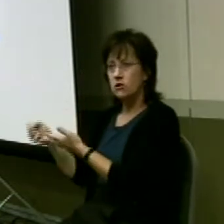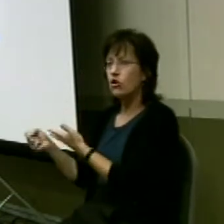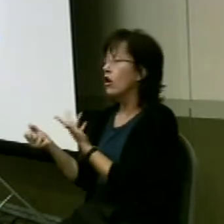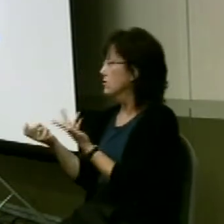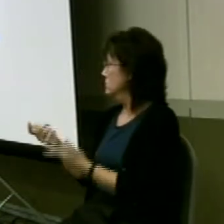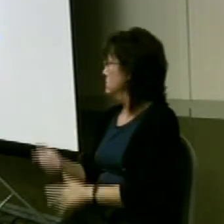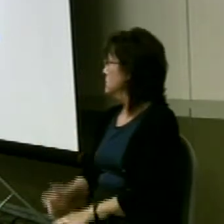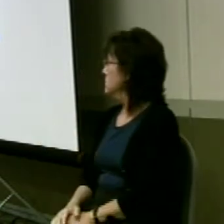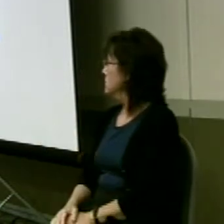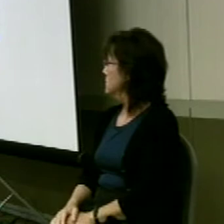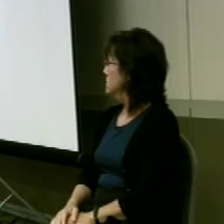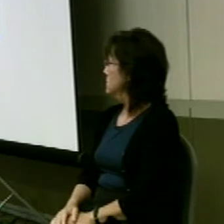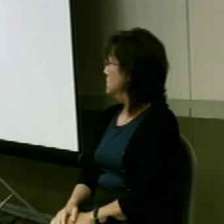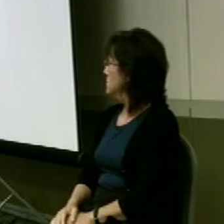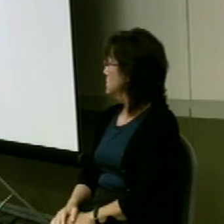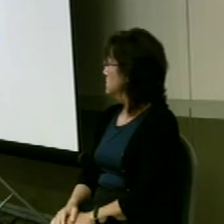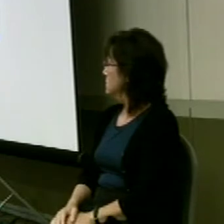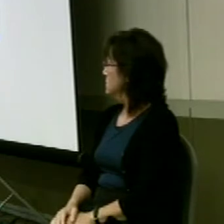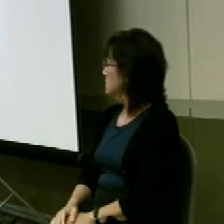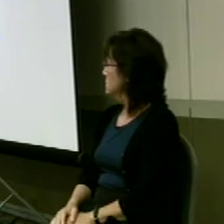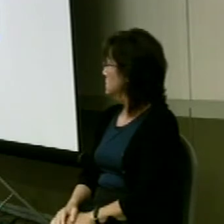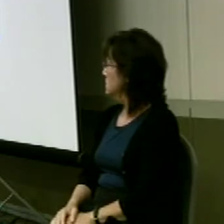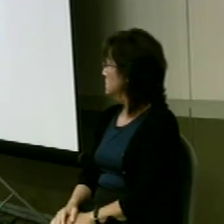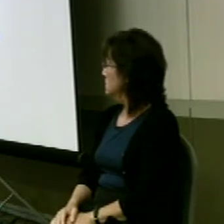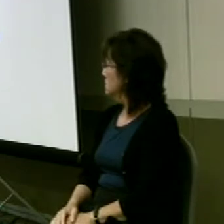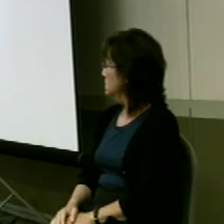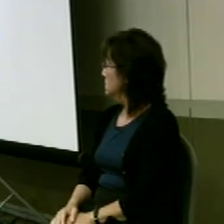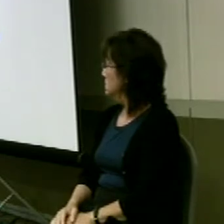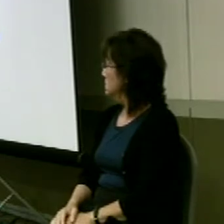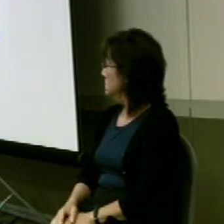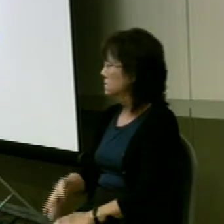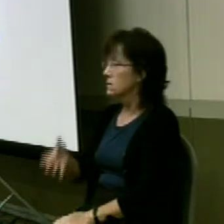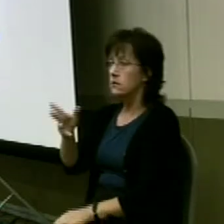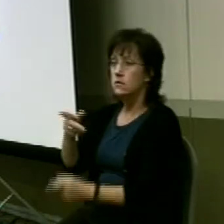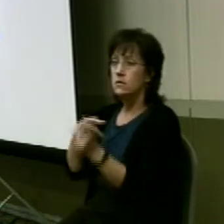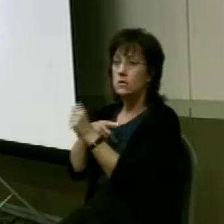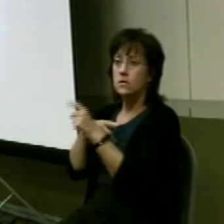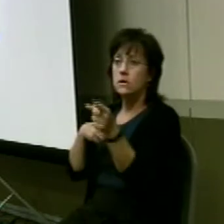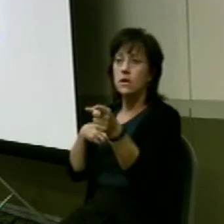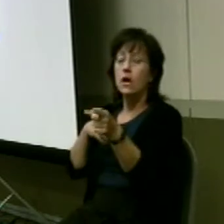then that would be gone. So this is what we used for his choice chart.